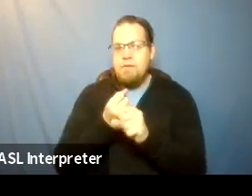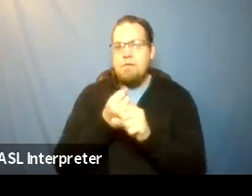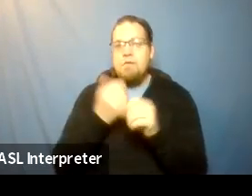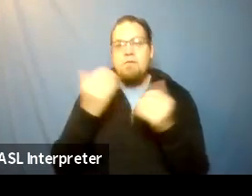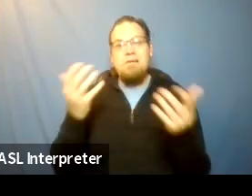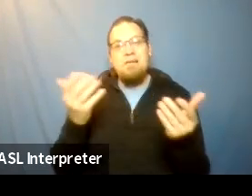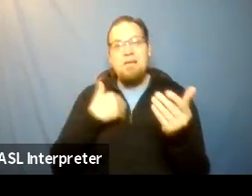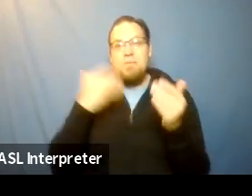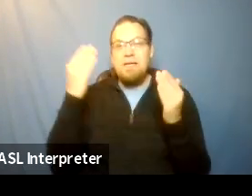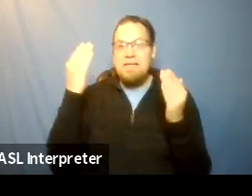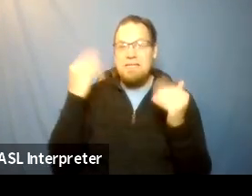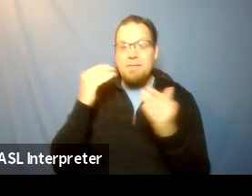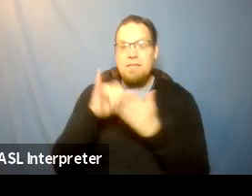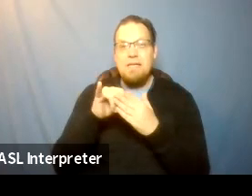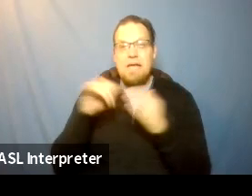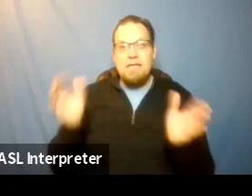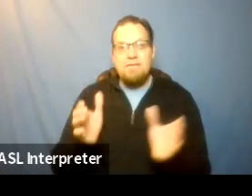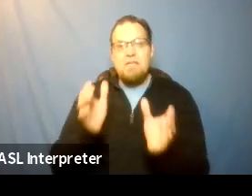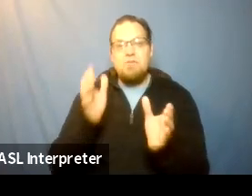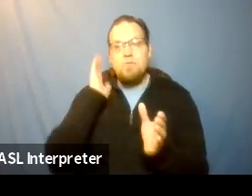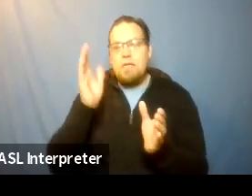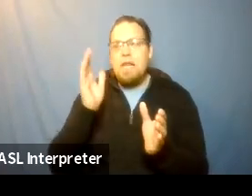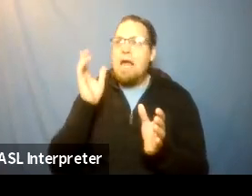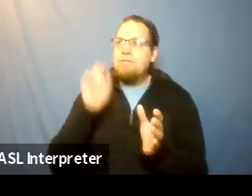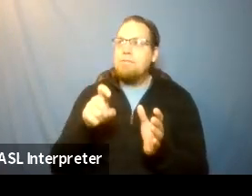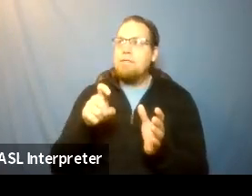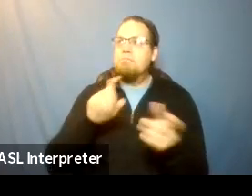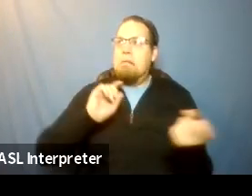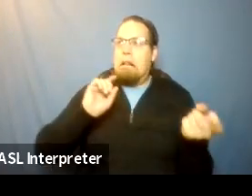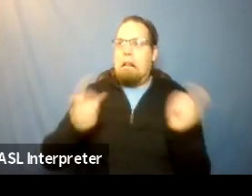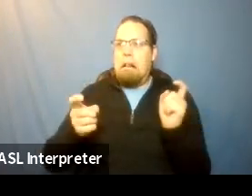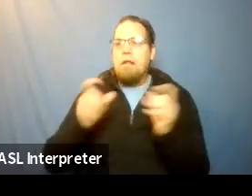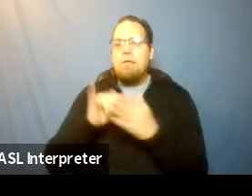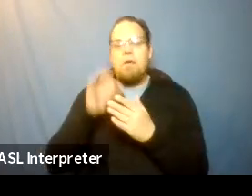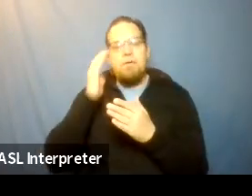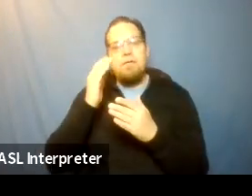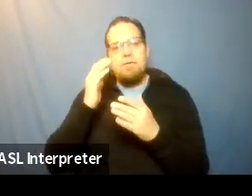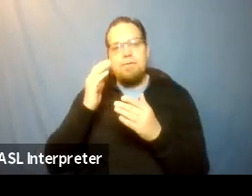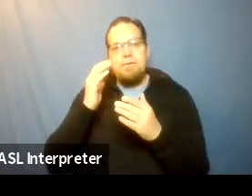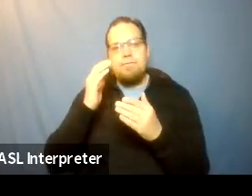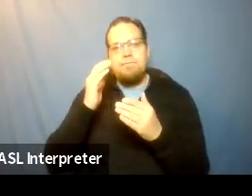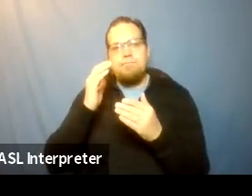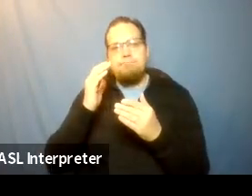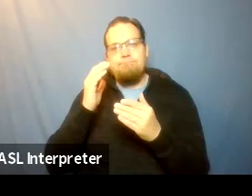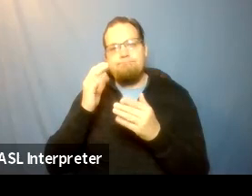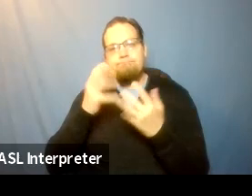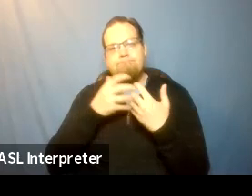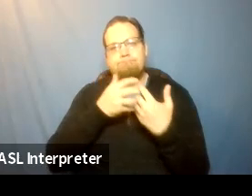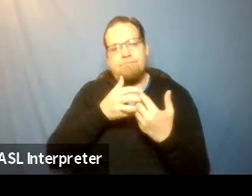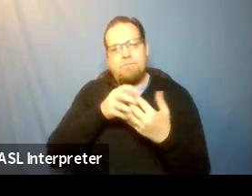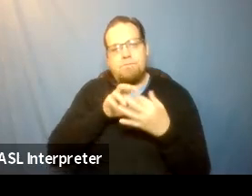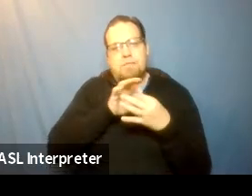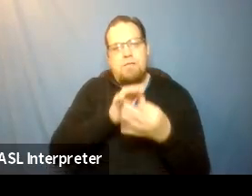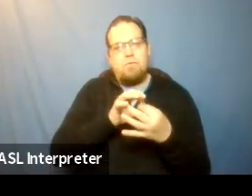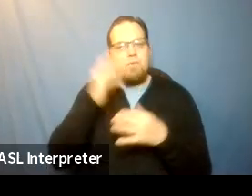anticipate that the activities for PE are going to have to be modified so they fit within what would be reasonable